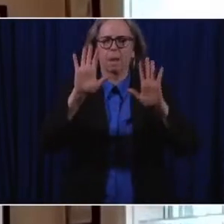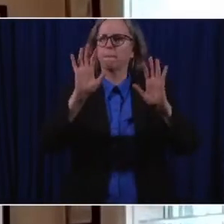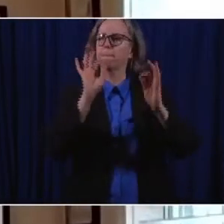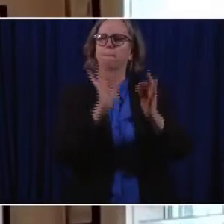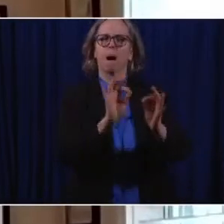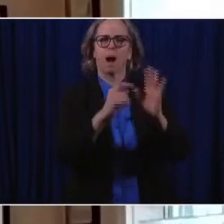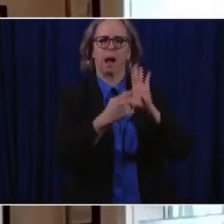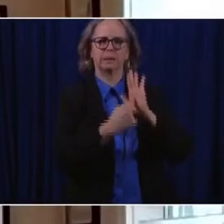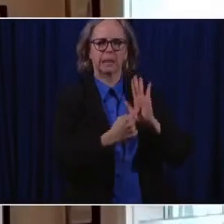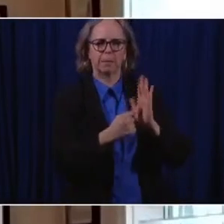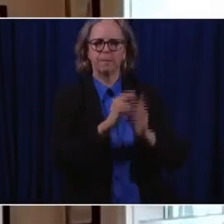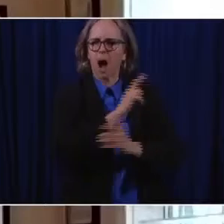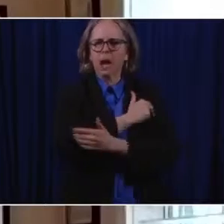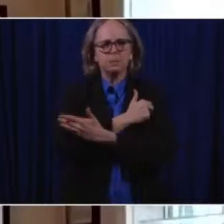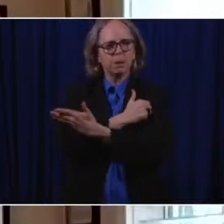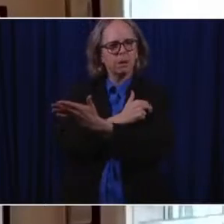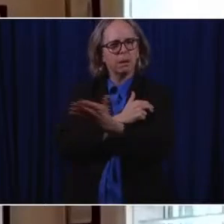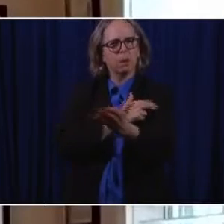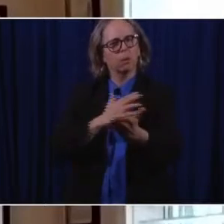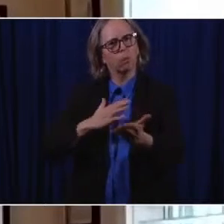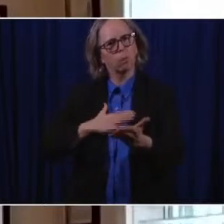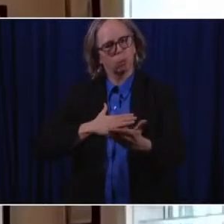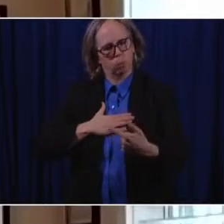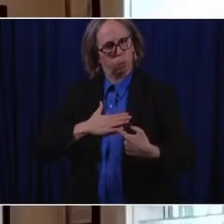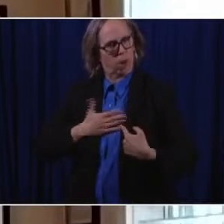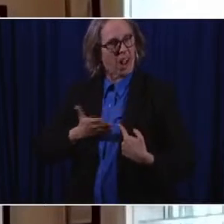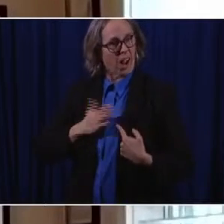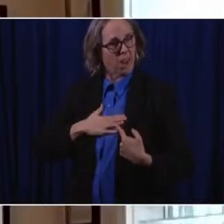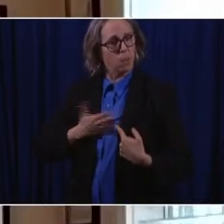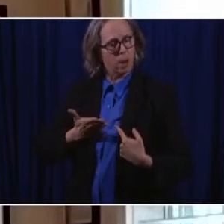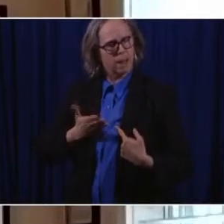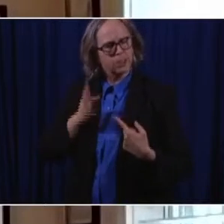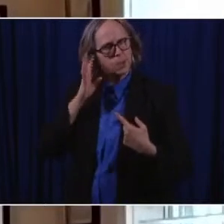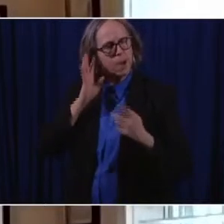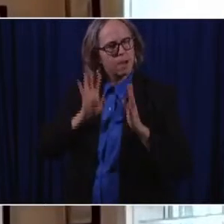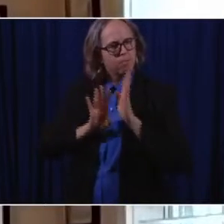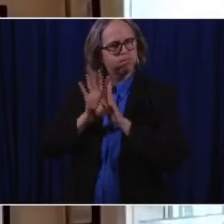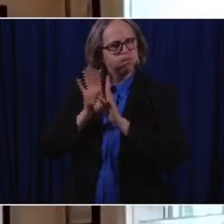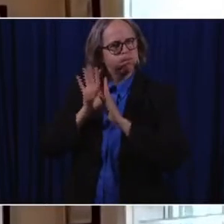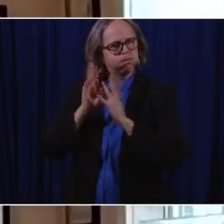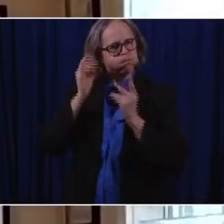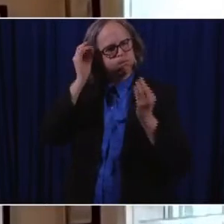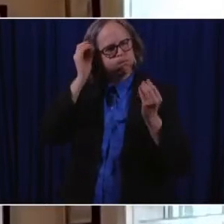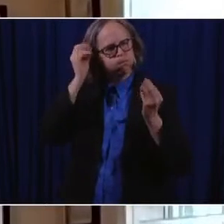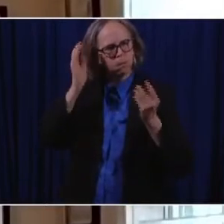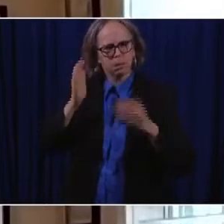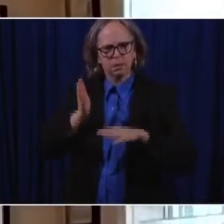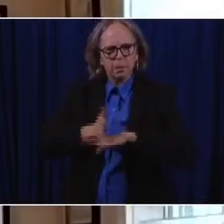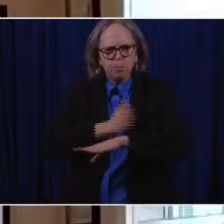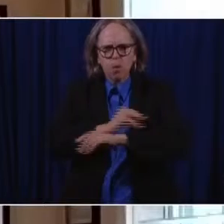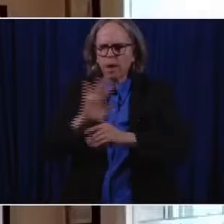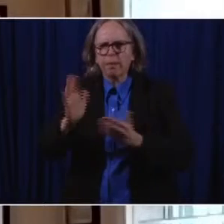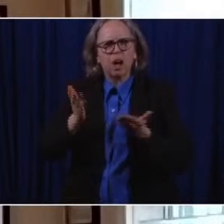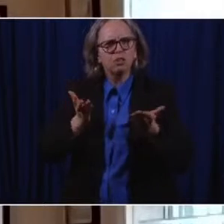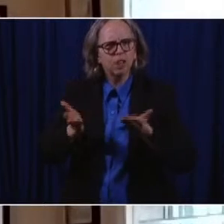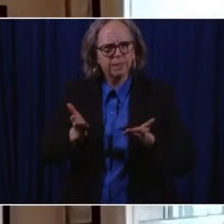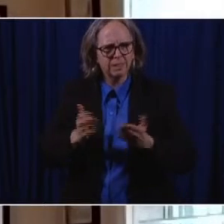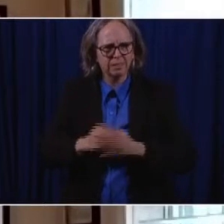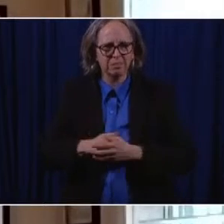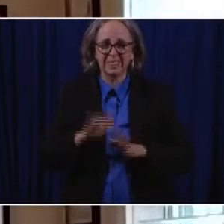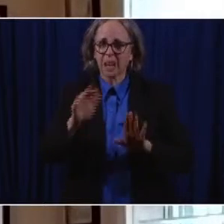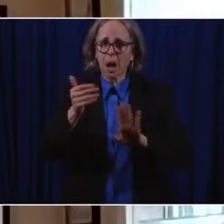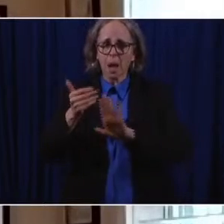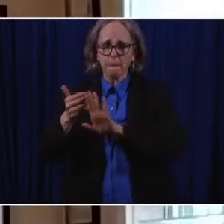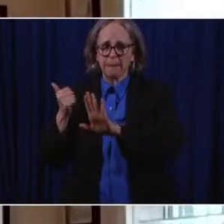willingness and ability to clinically innovate to improve care. Even before COVID started, our health systems were looking